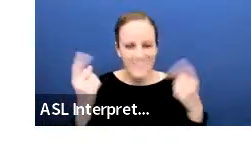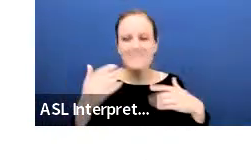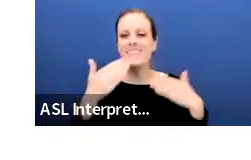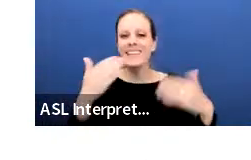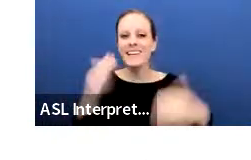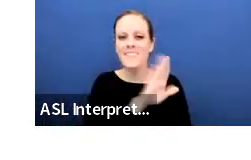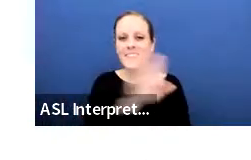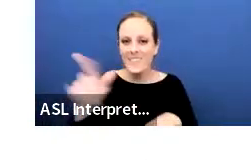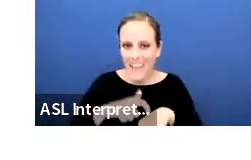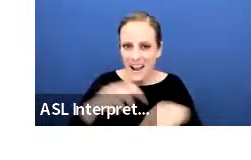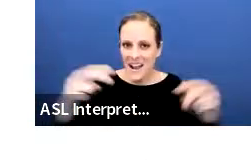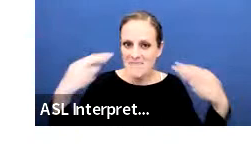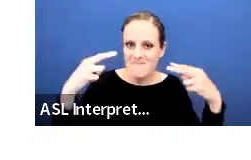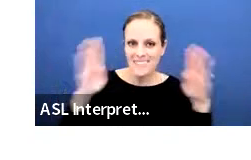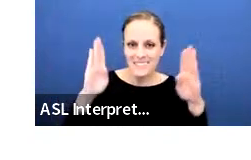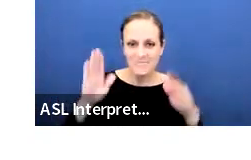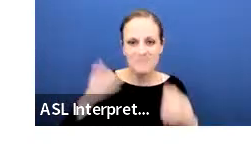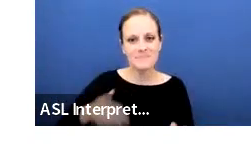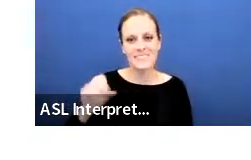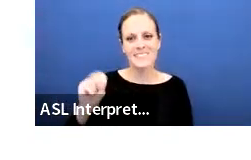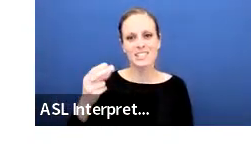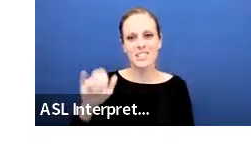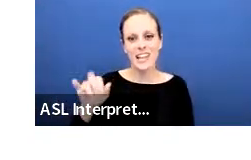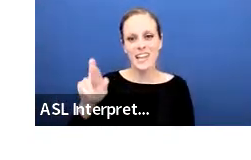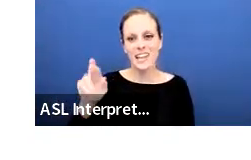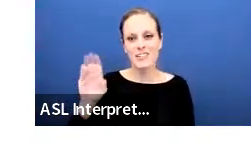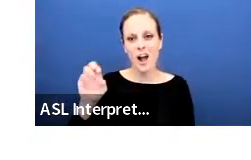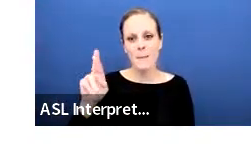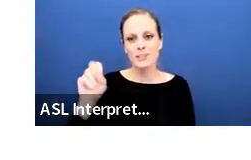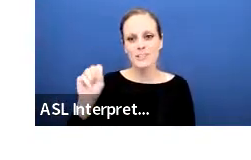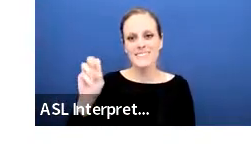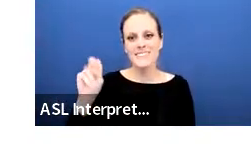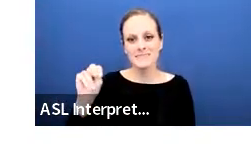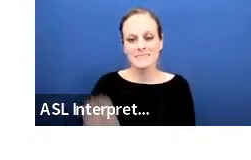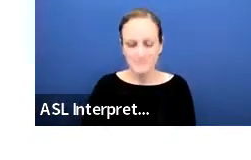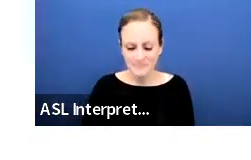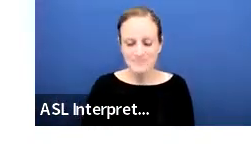and attention. My name is Shay Robertson. I am the